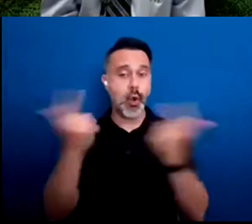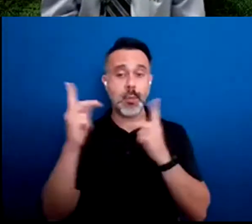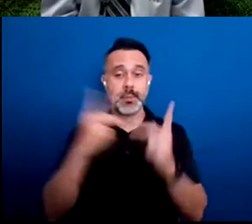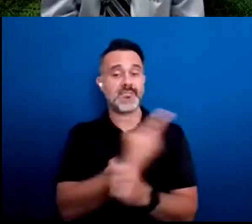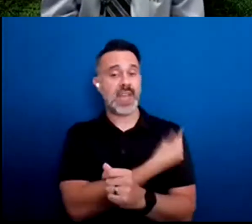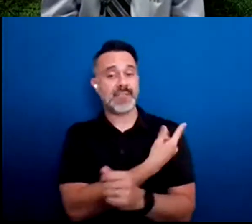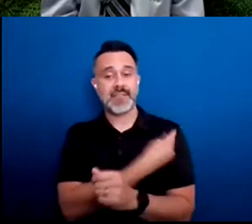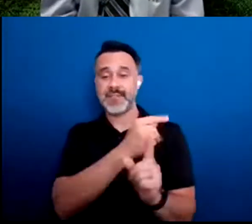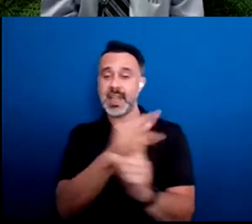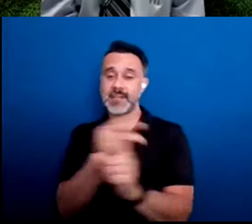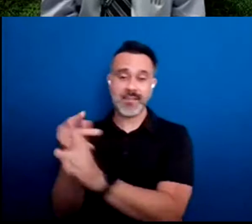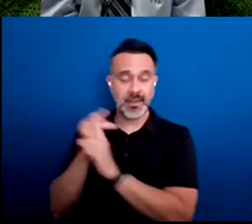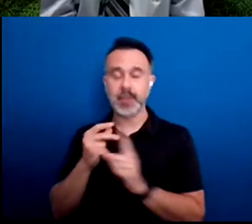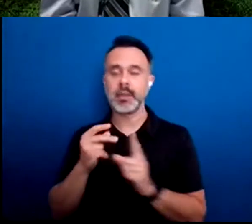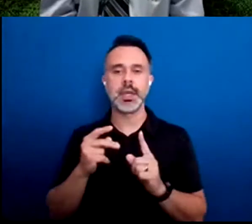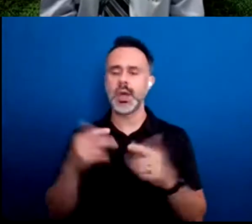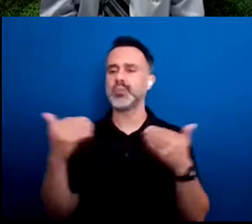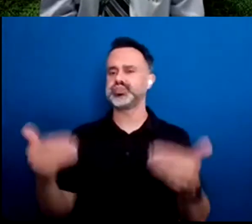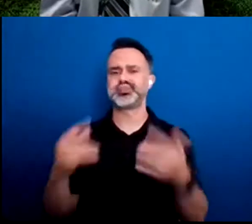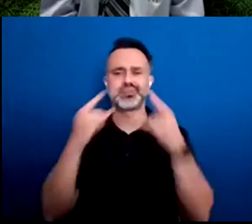an airplane,